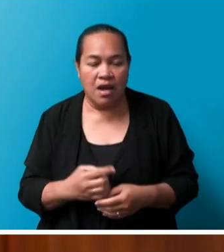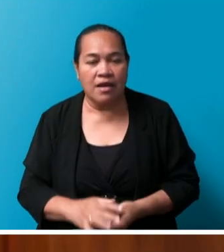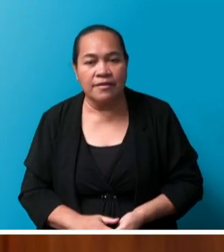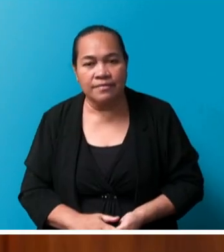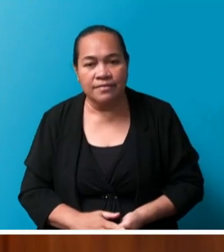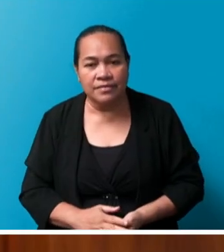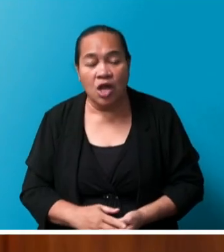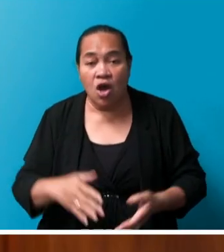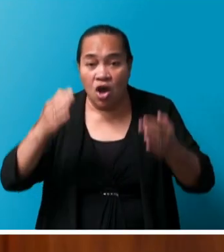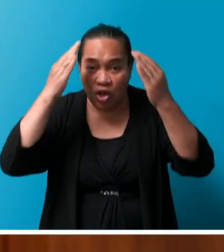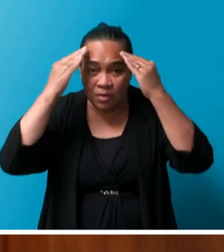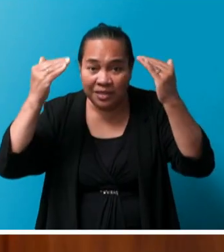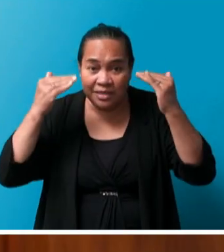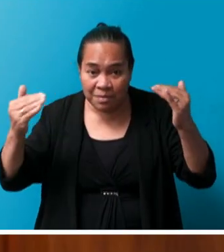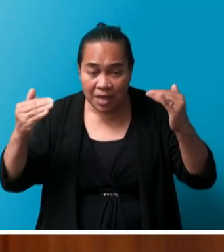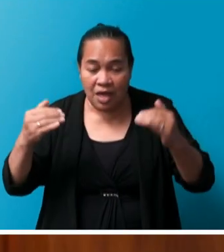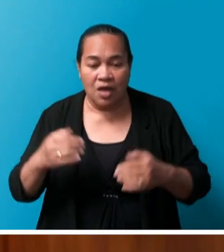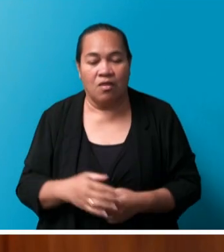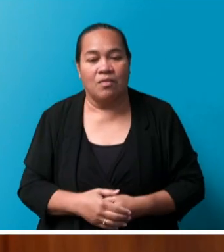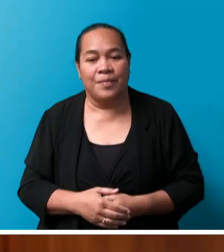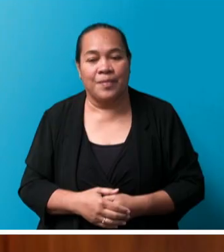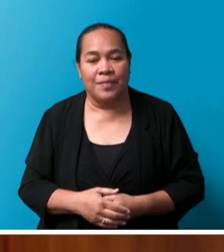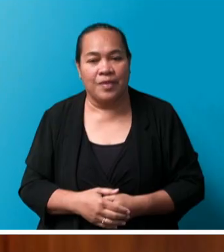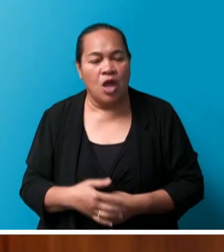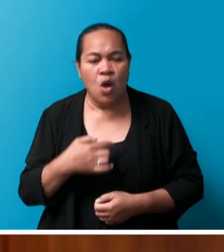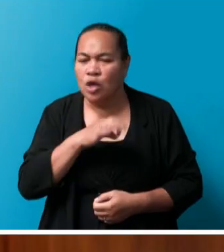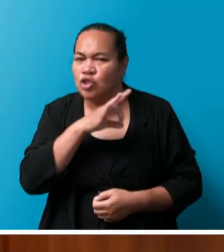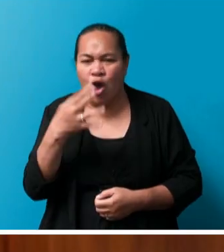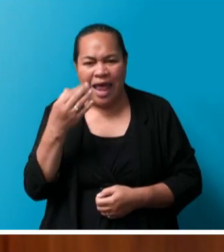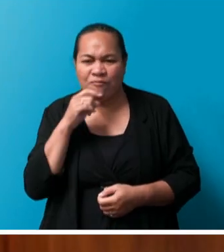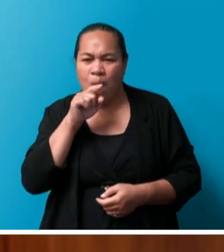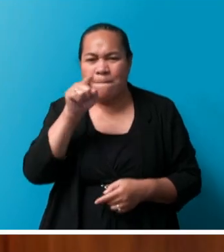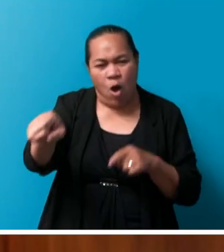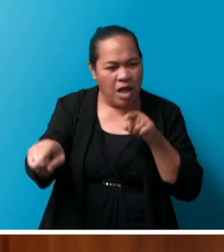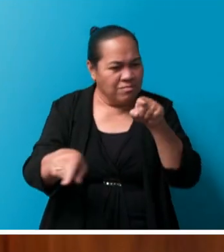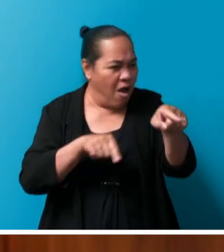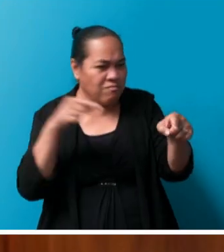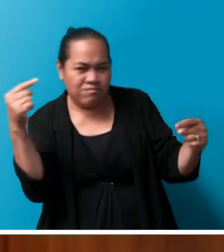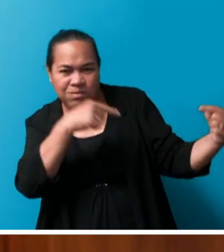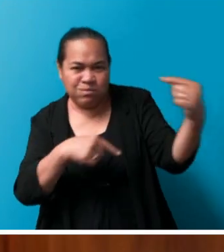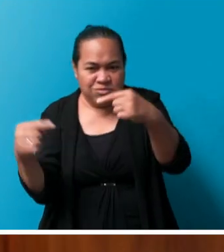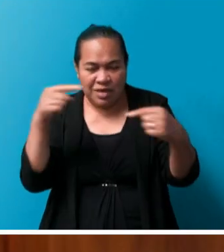Honorable Speaker, we do not have to point fingers to each other. We are